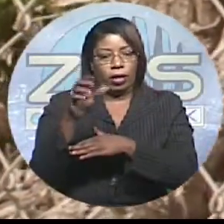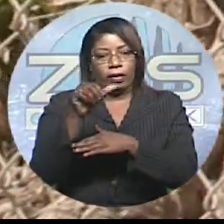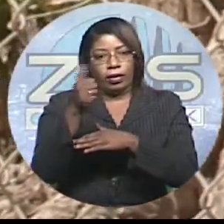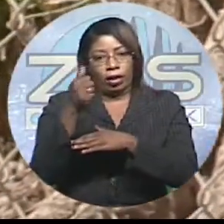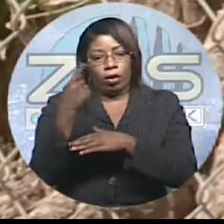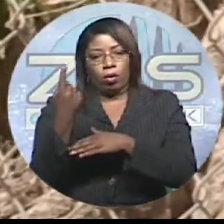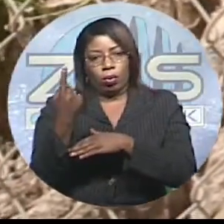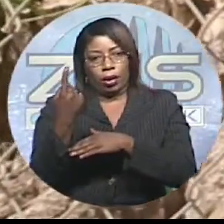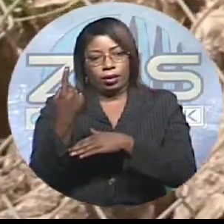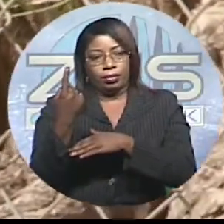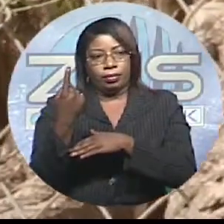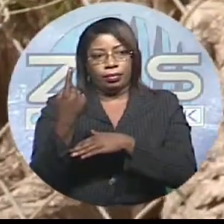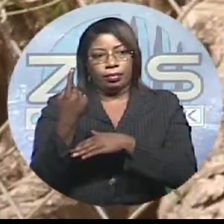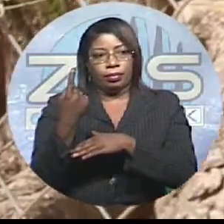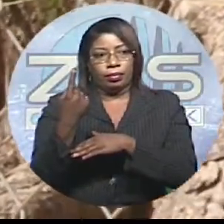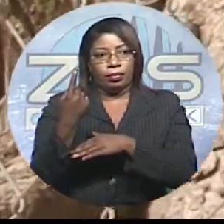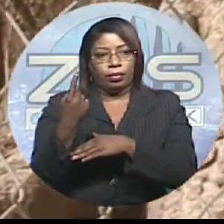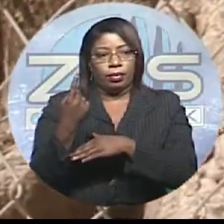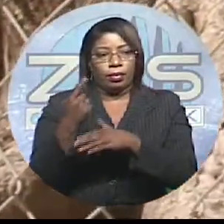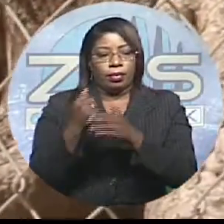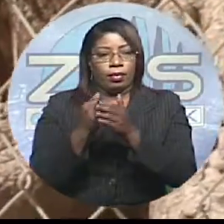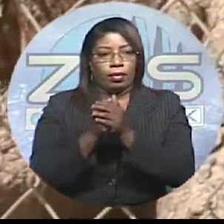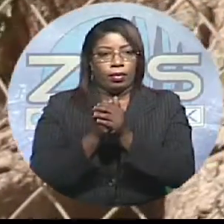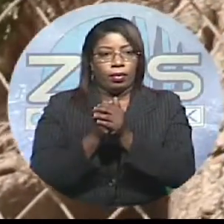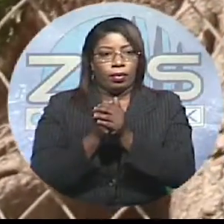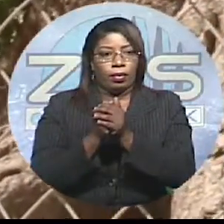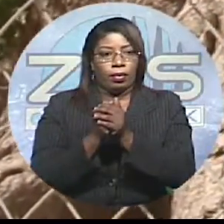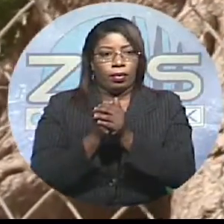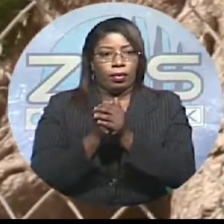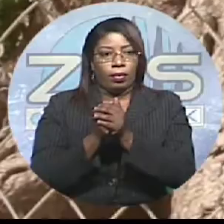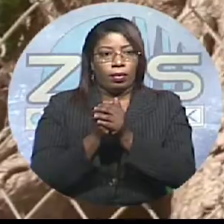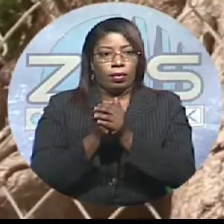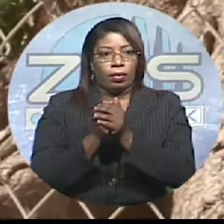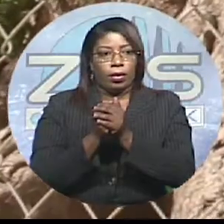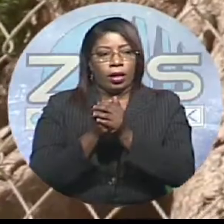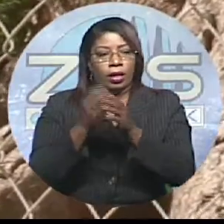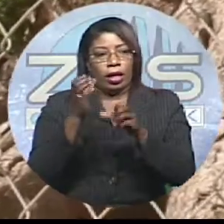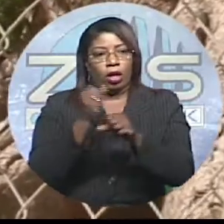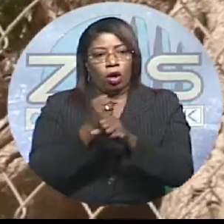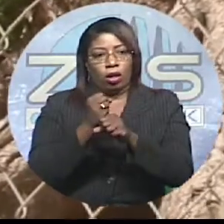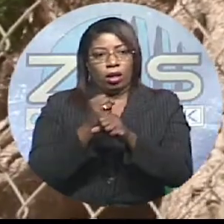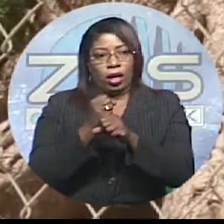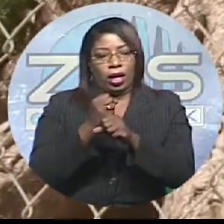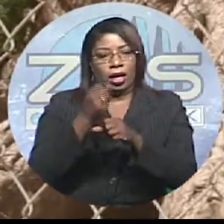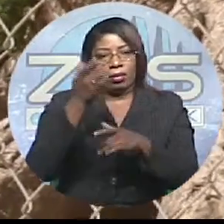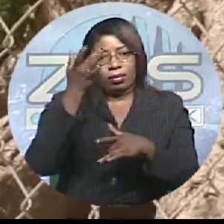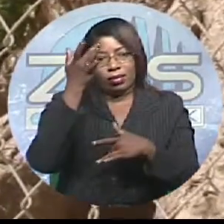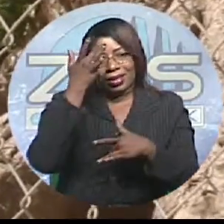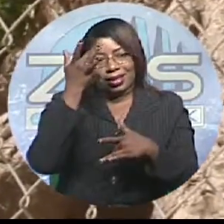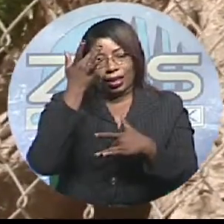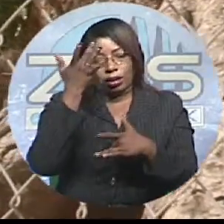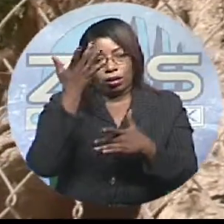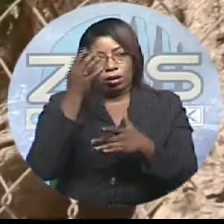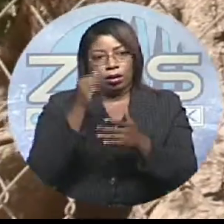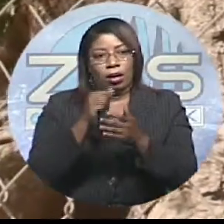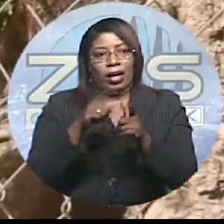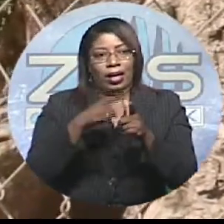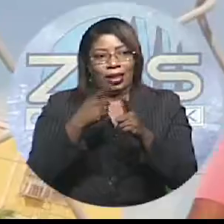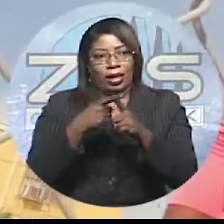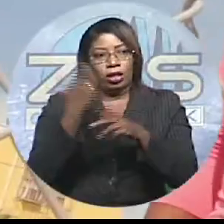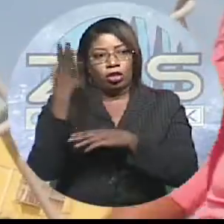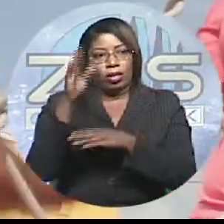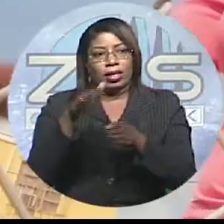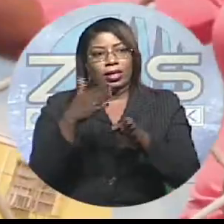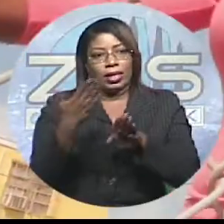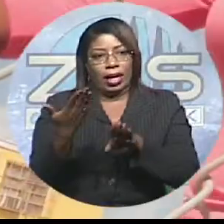there and the one at the straw market, they caught some kind of disease and the three of them started dying. It